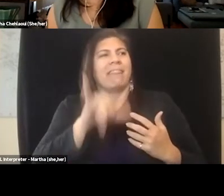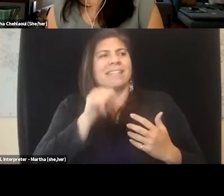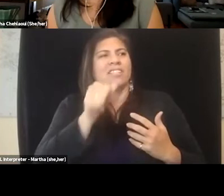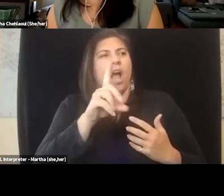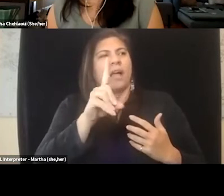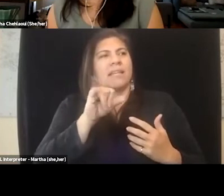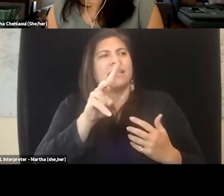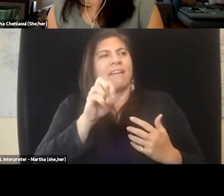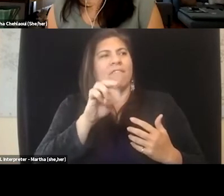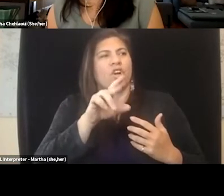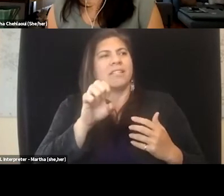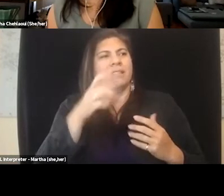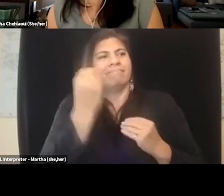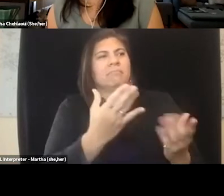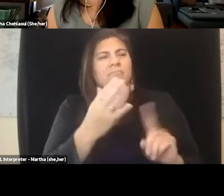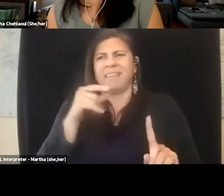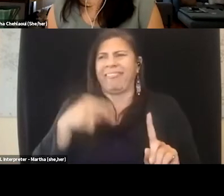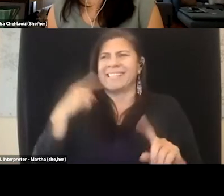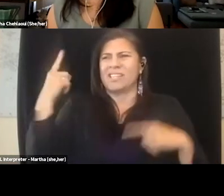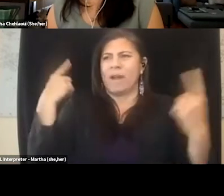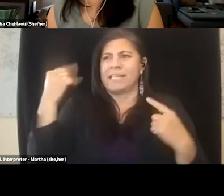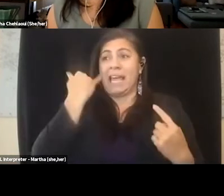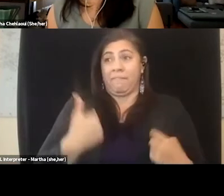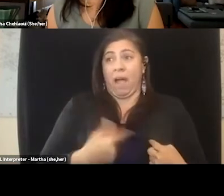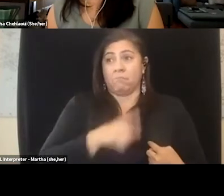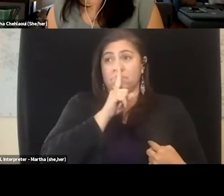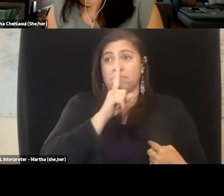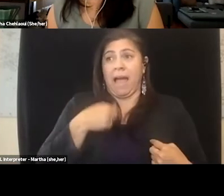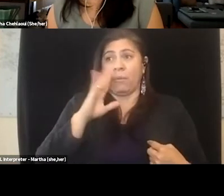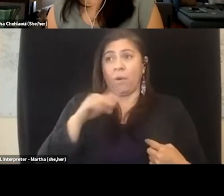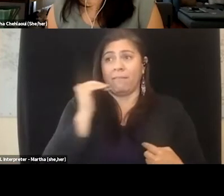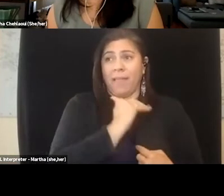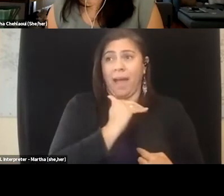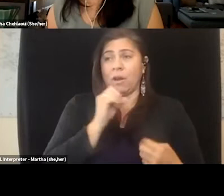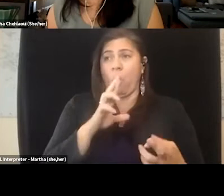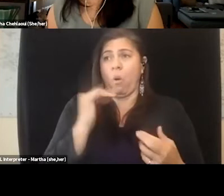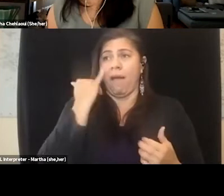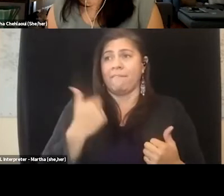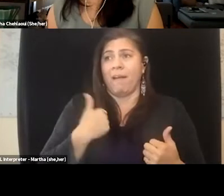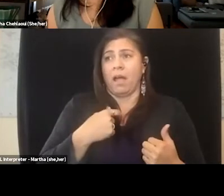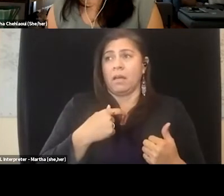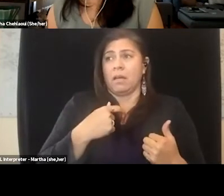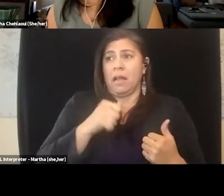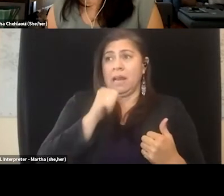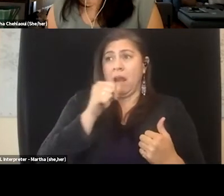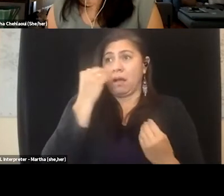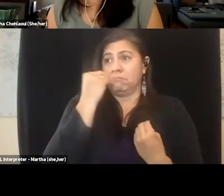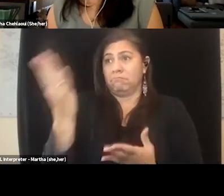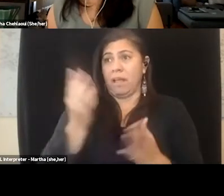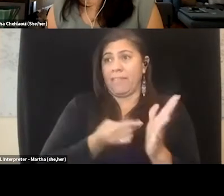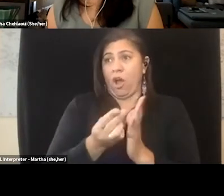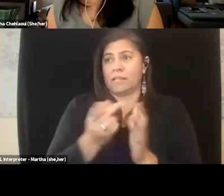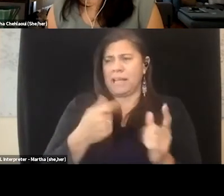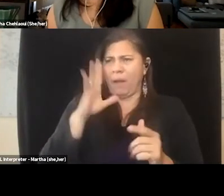like, this is insane. If I hadn't told you that, if he would have lied, had to put, been untruthful, he may have moved